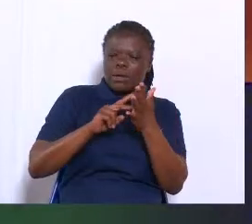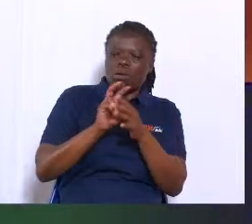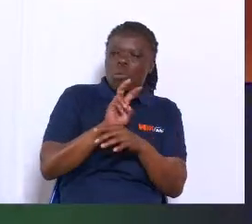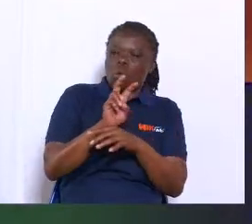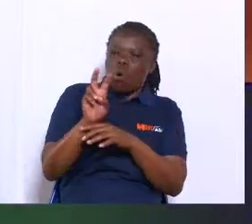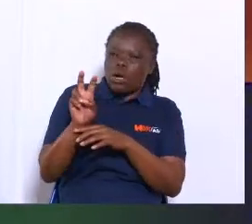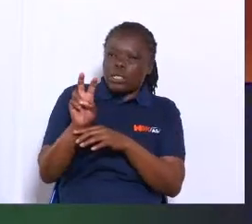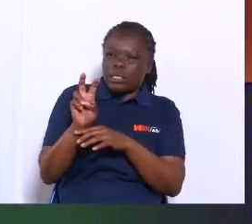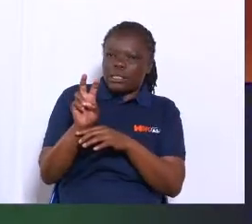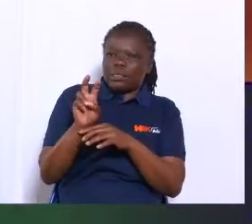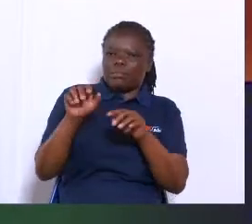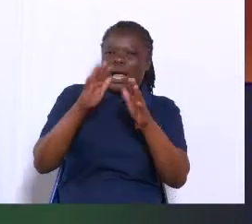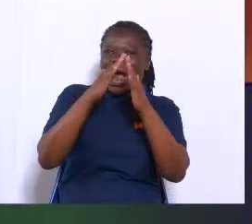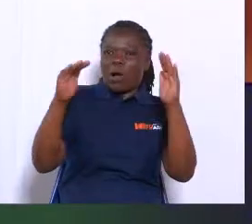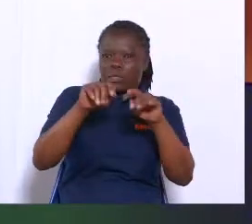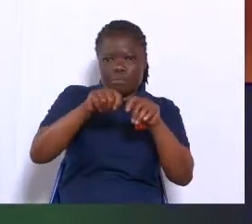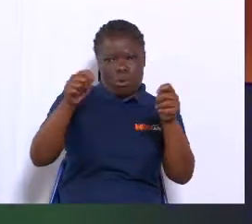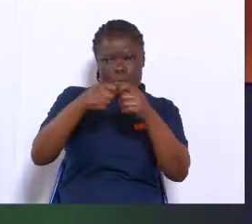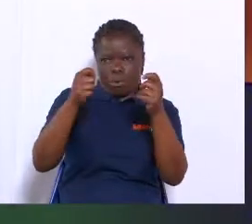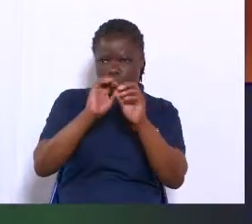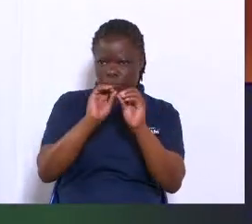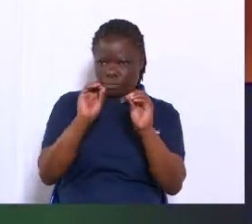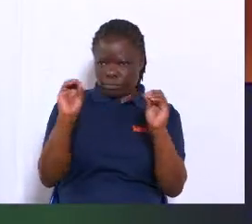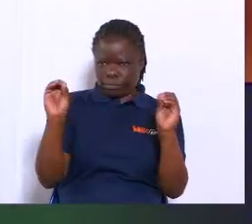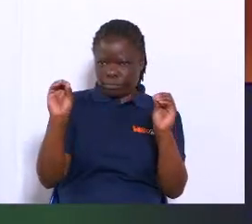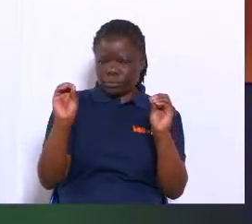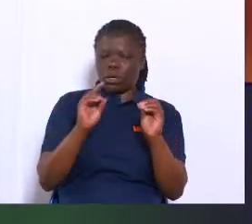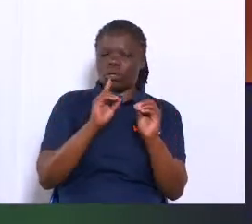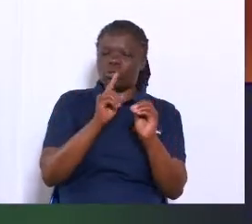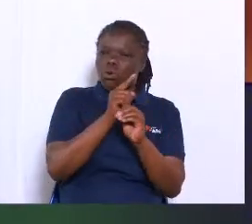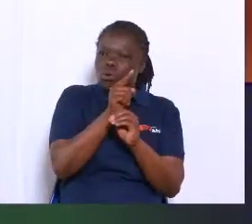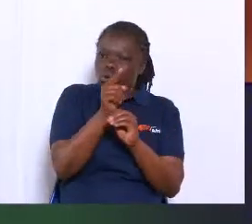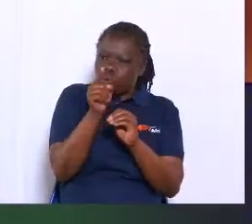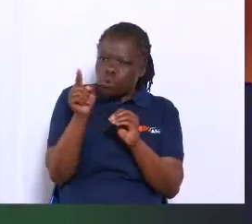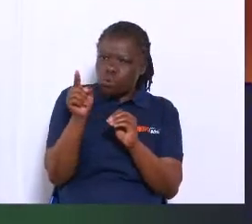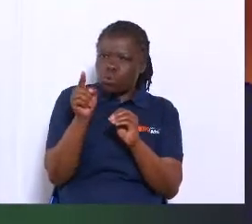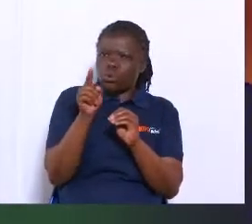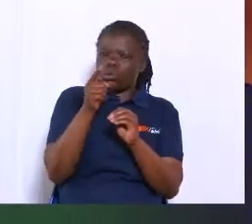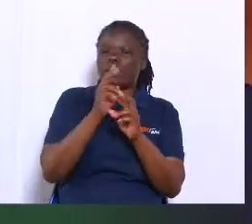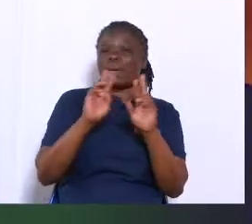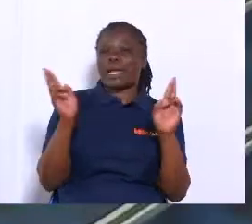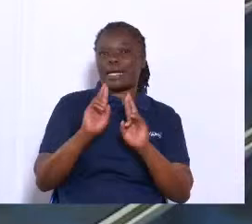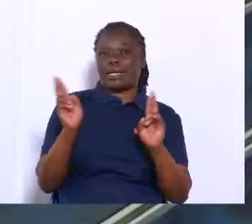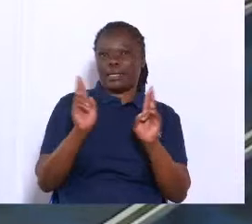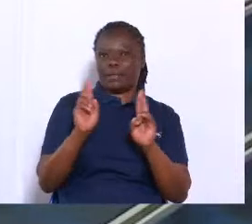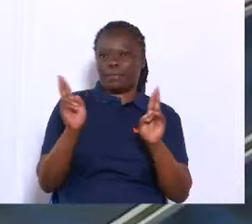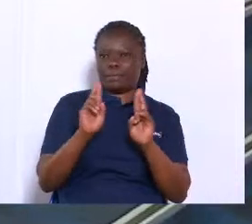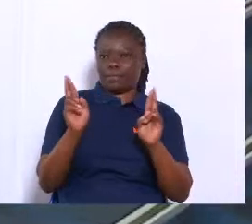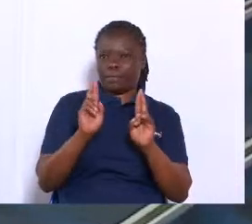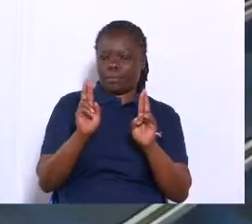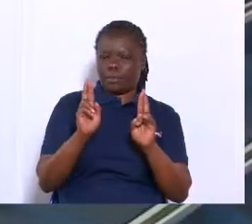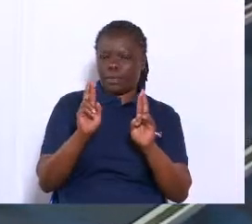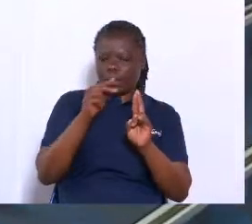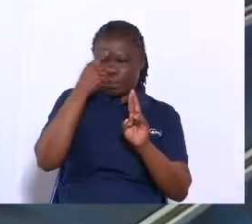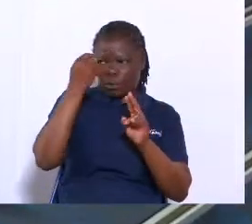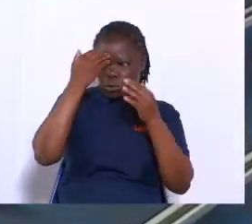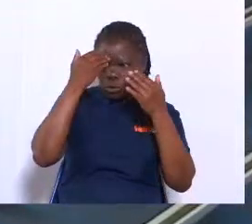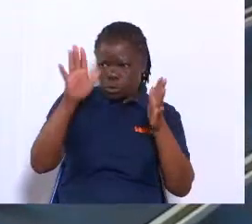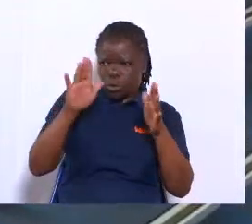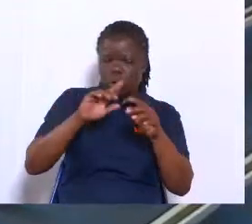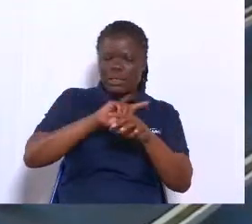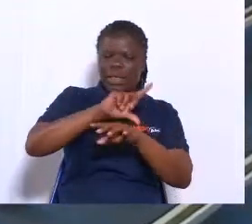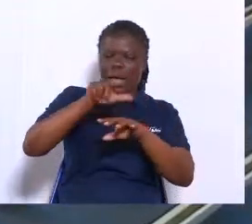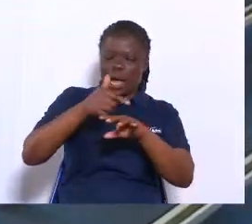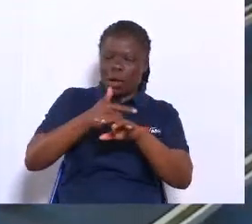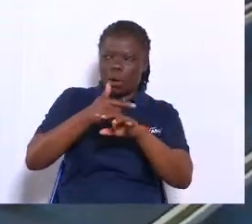up. Therefore, be you also ready, for the Son of Man is coming in an hour when